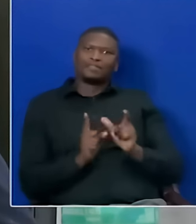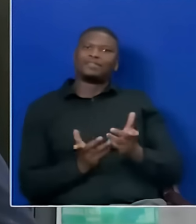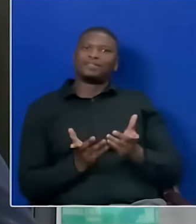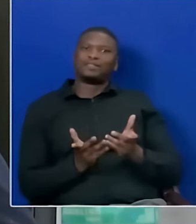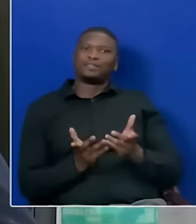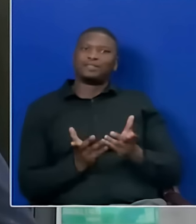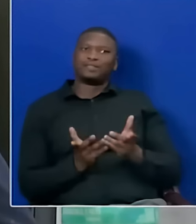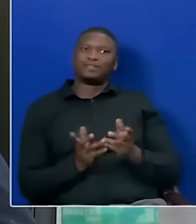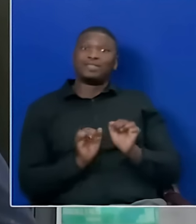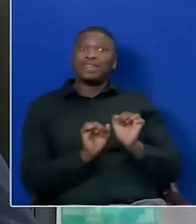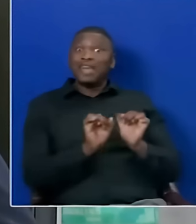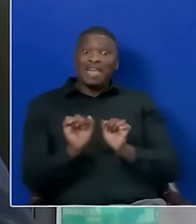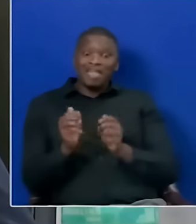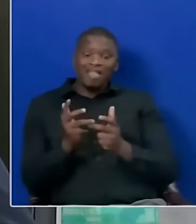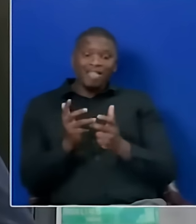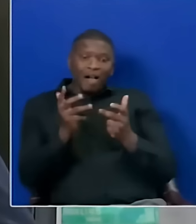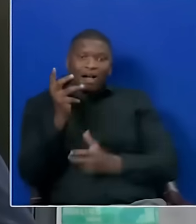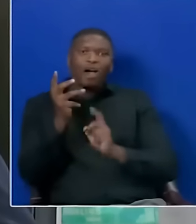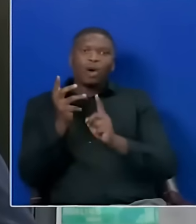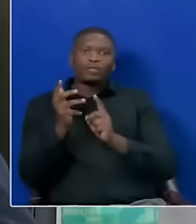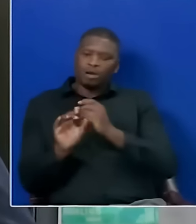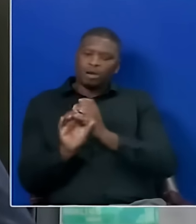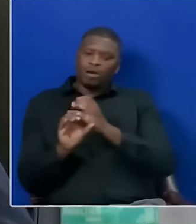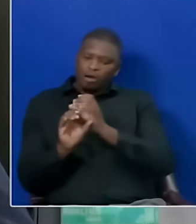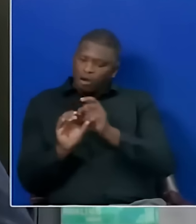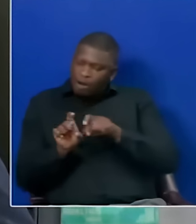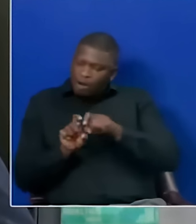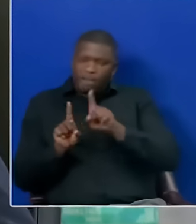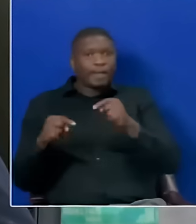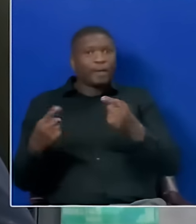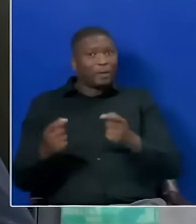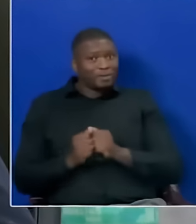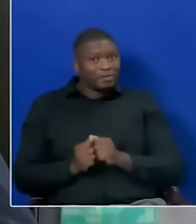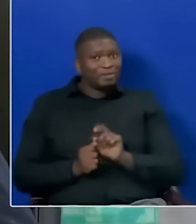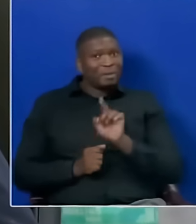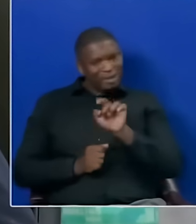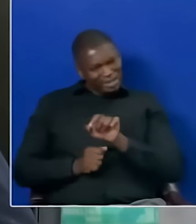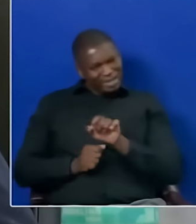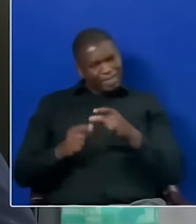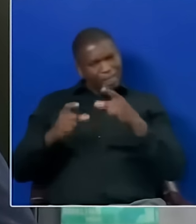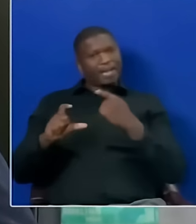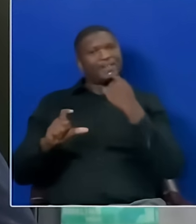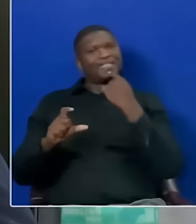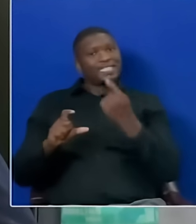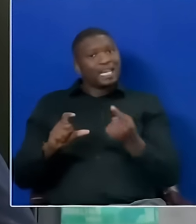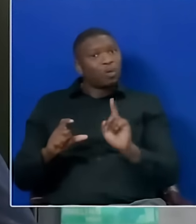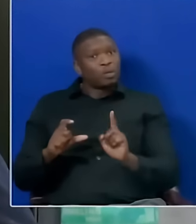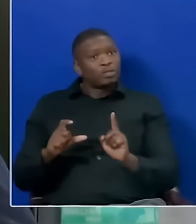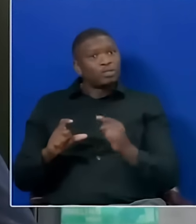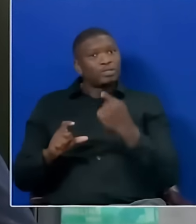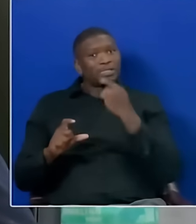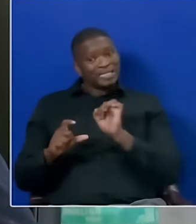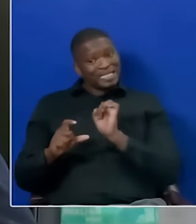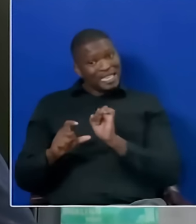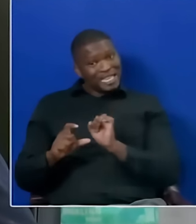unsuitable for microscopic comparison. But this paragraph says, these cartridge cases mentioned in